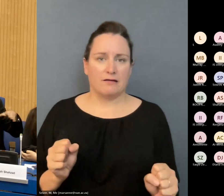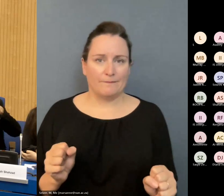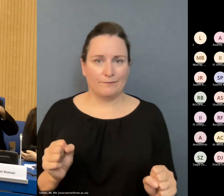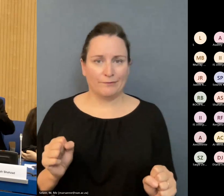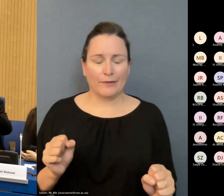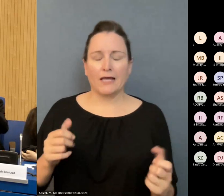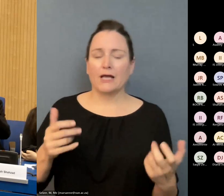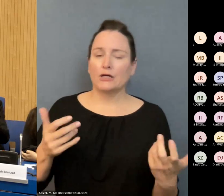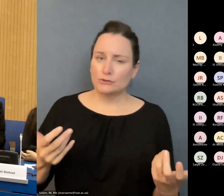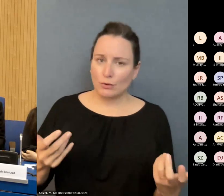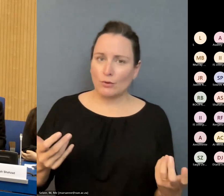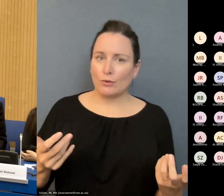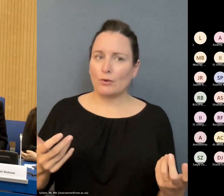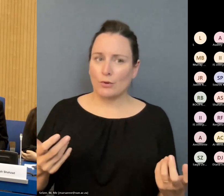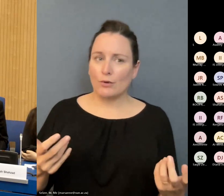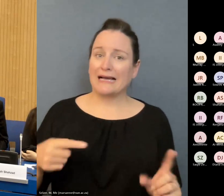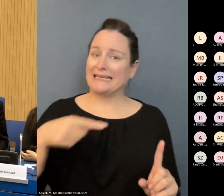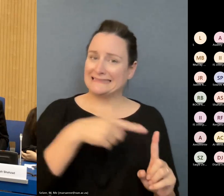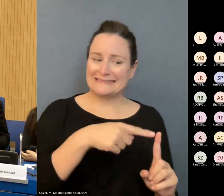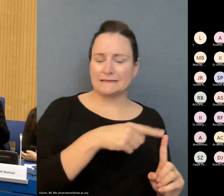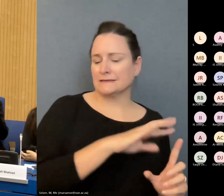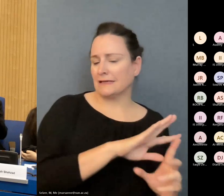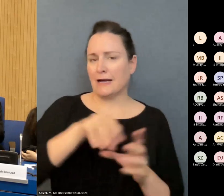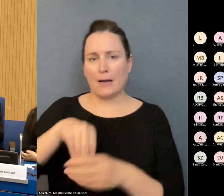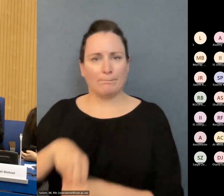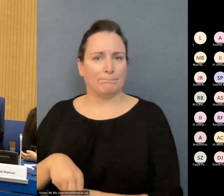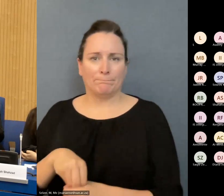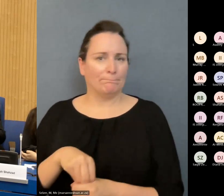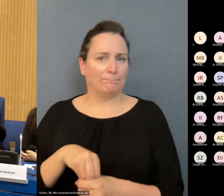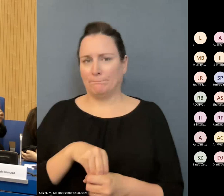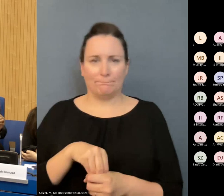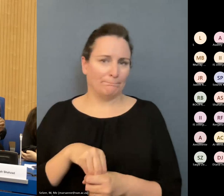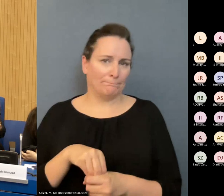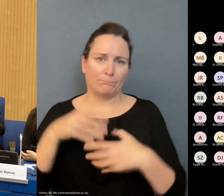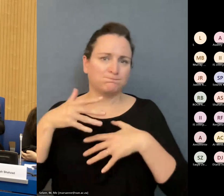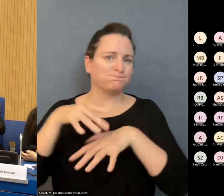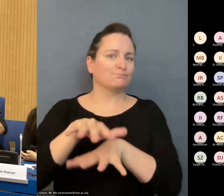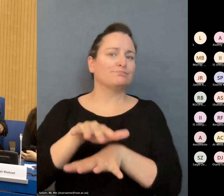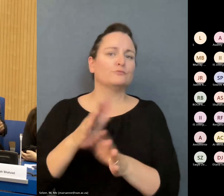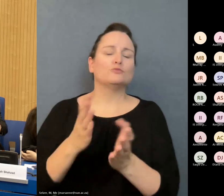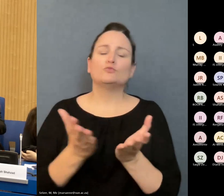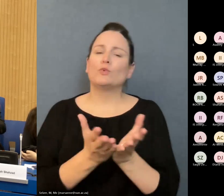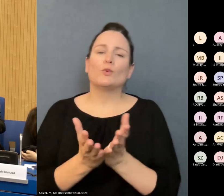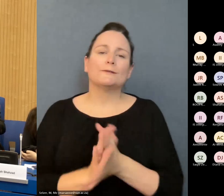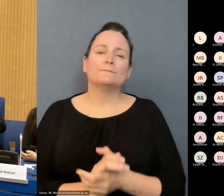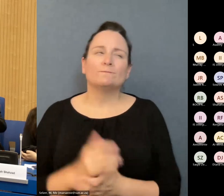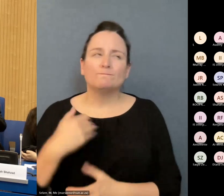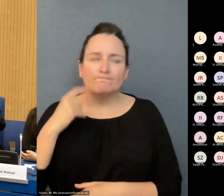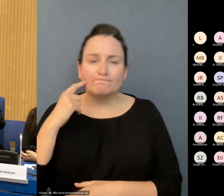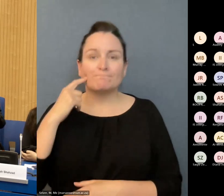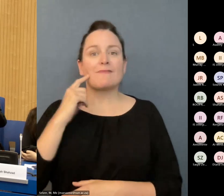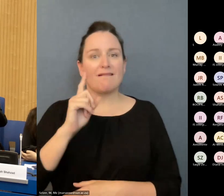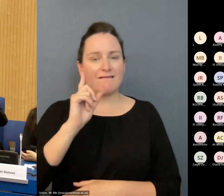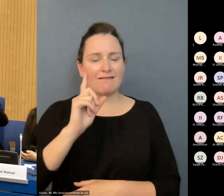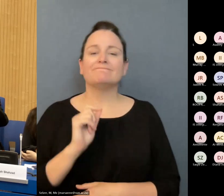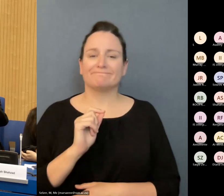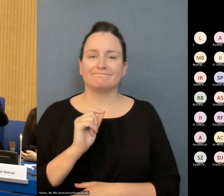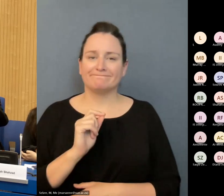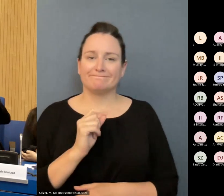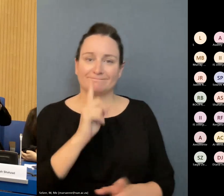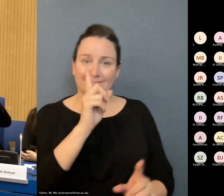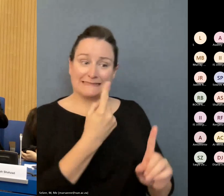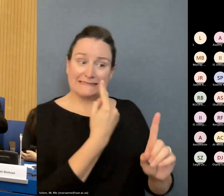that's how we came up with this plan, individual learning plan. In fact, Dayana, when she was making the presentation, she showed